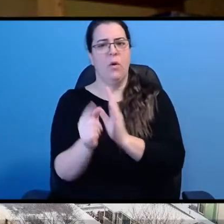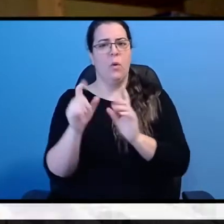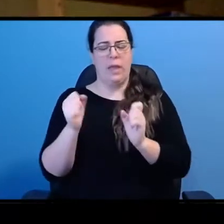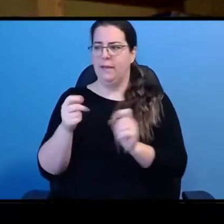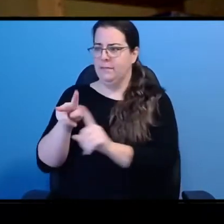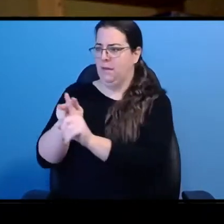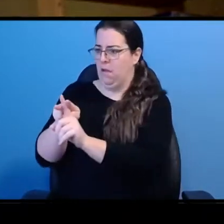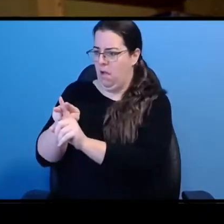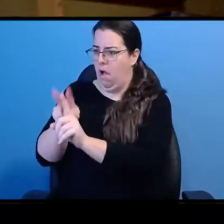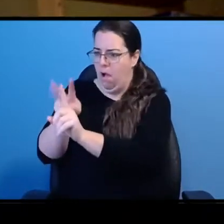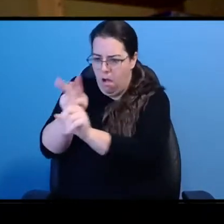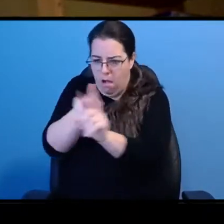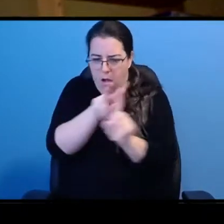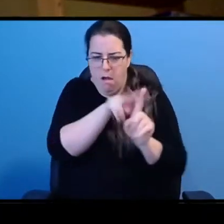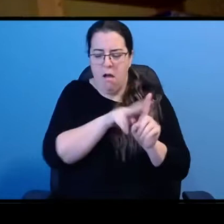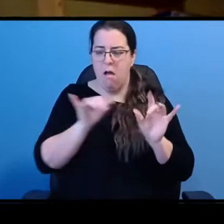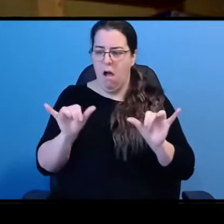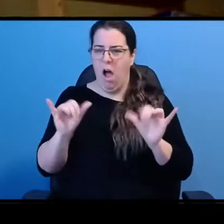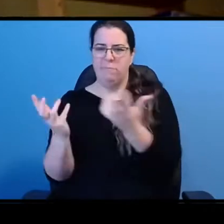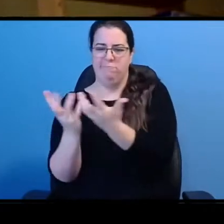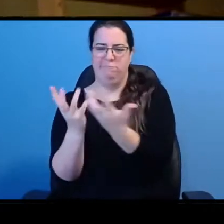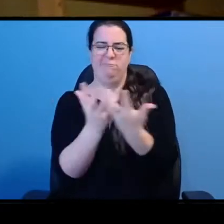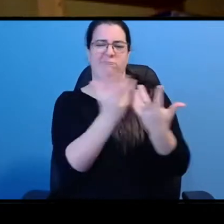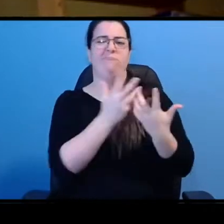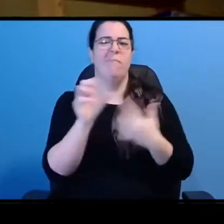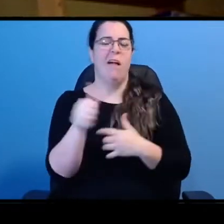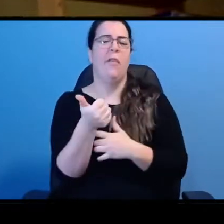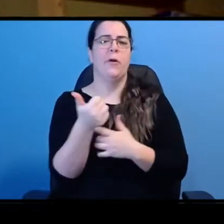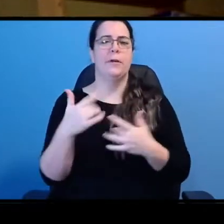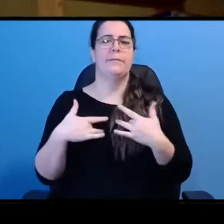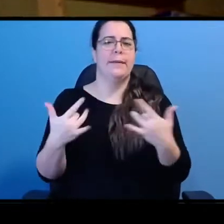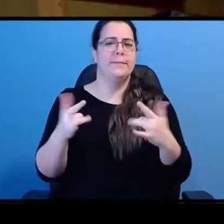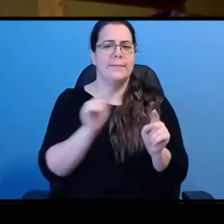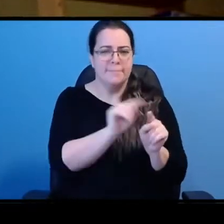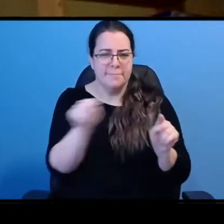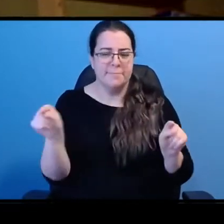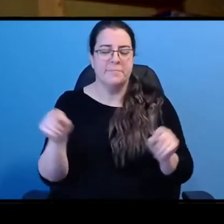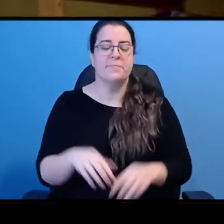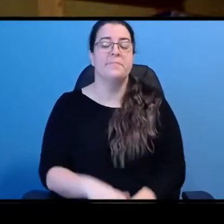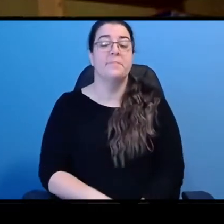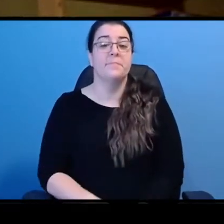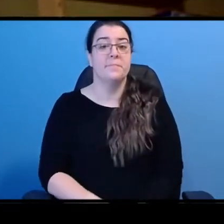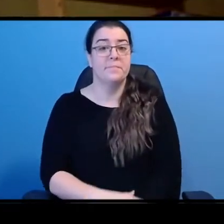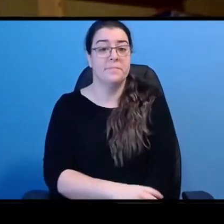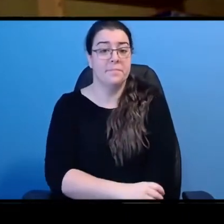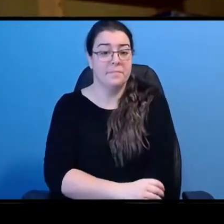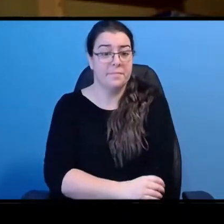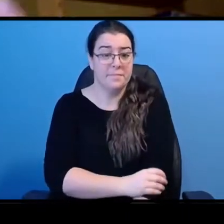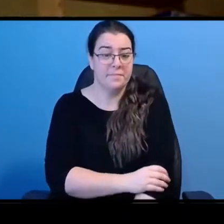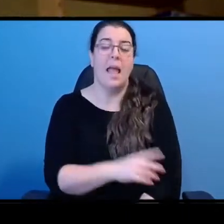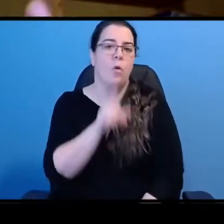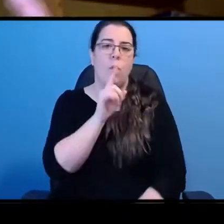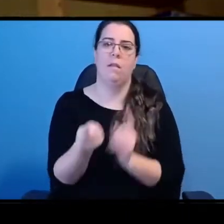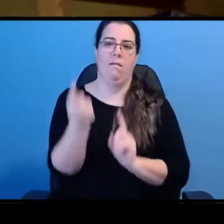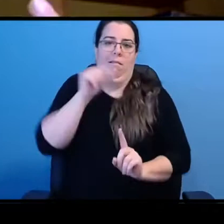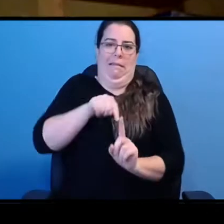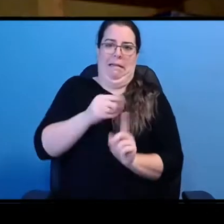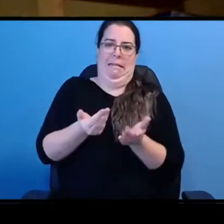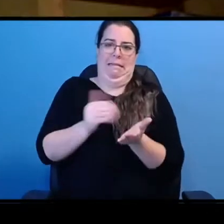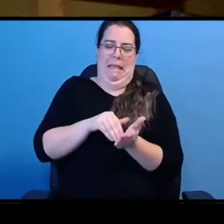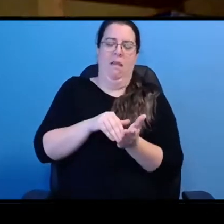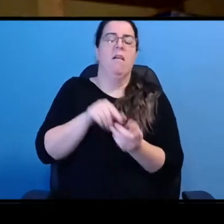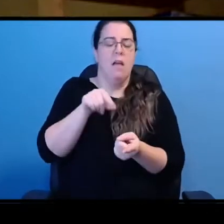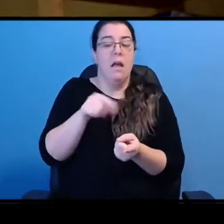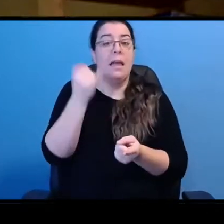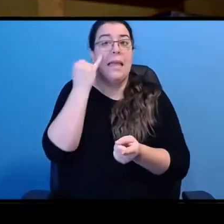writing and apply it to these other things. The other thing, which sort of comes back to my first point, is it helps you really develop